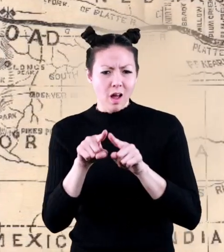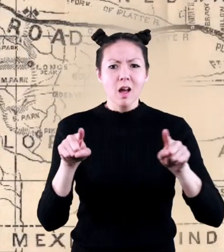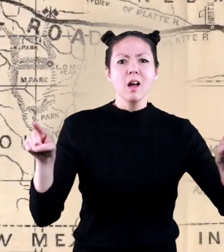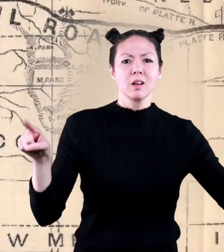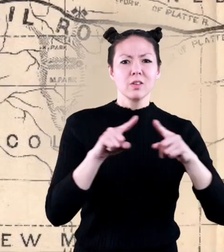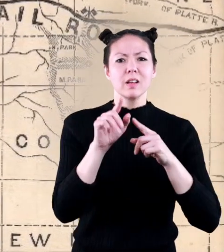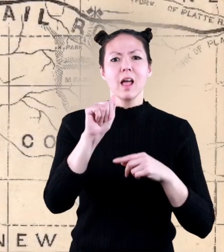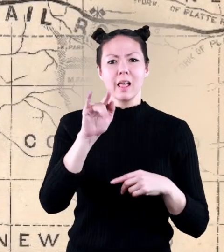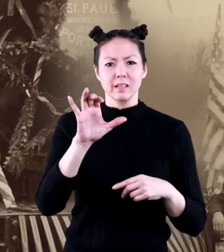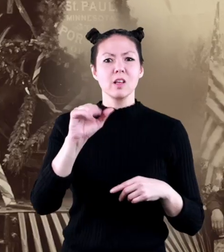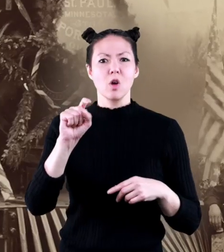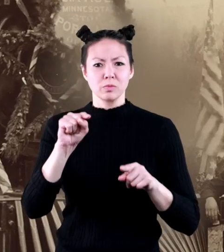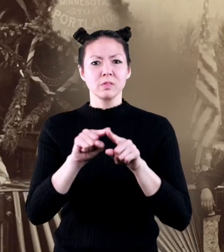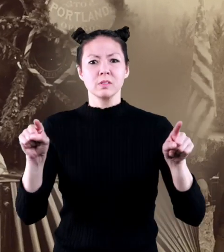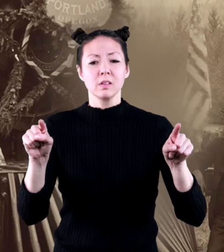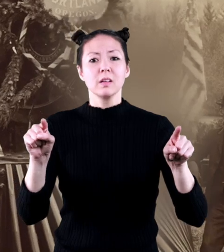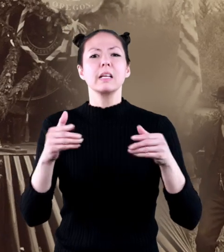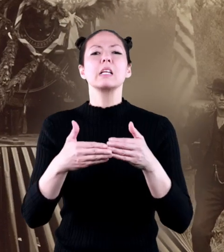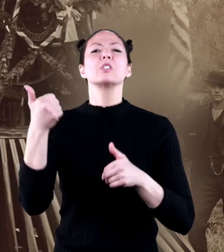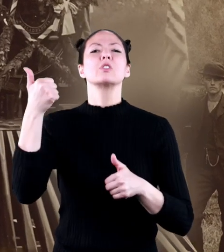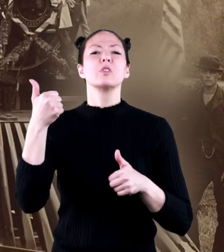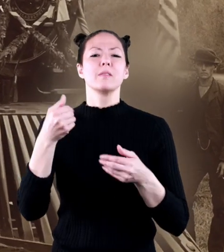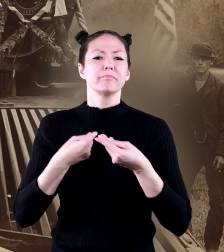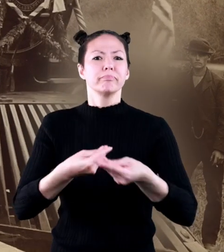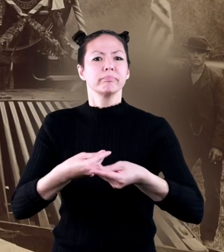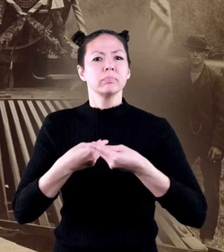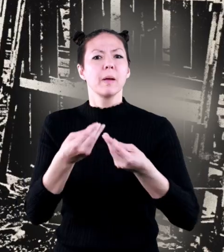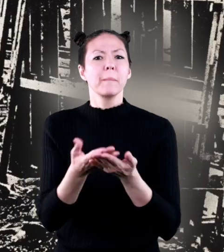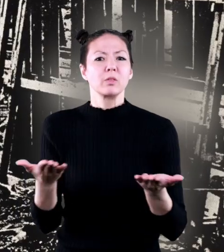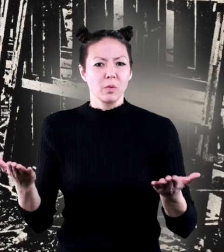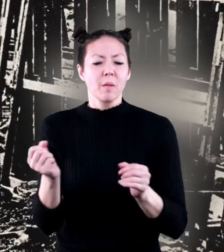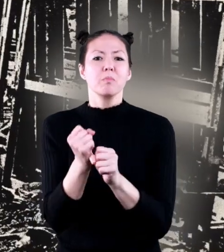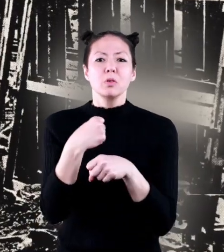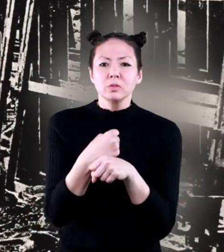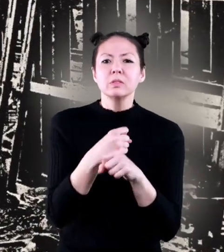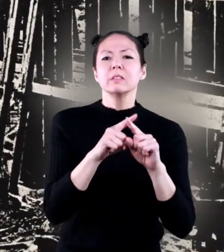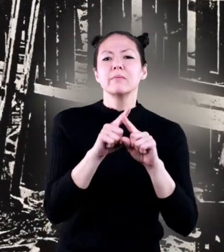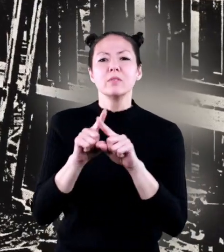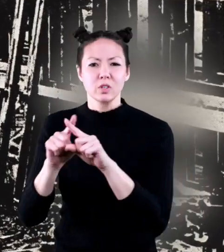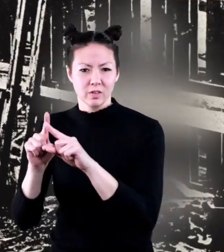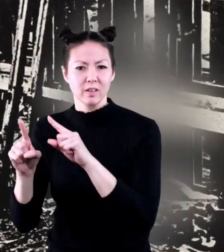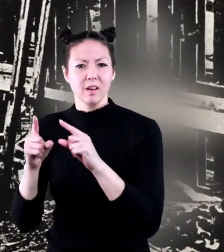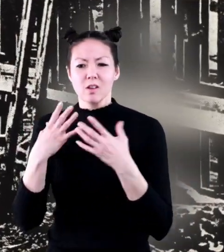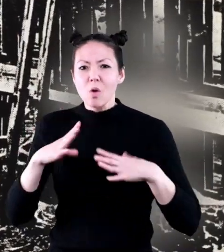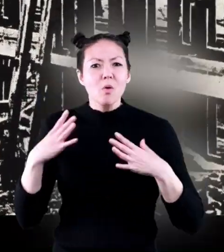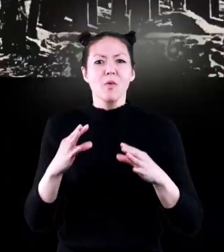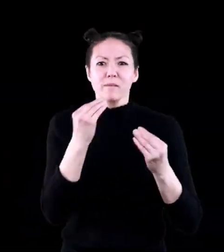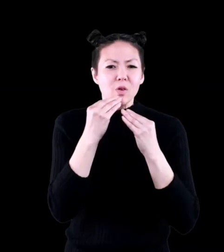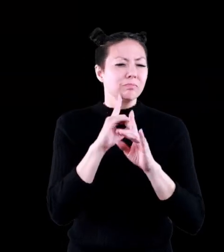It became much easier to move materials, products, and other supplies between the producers and the